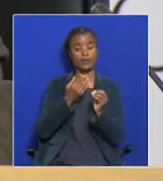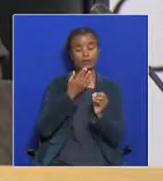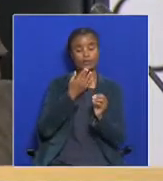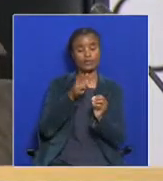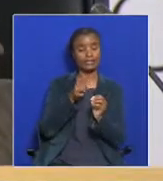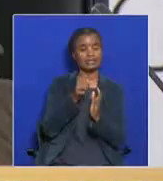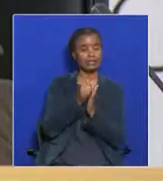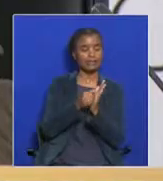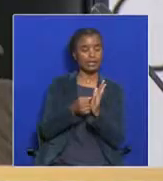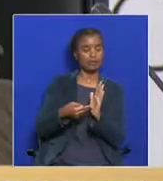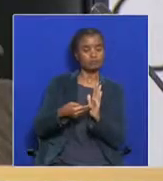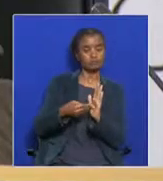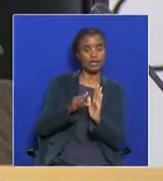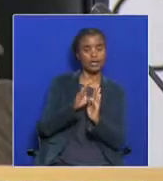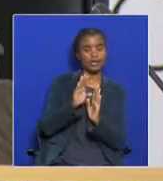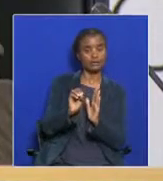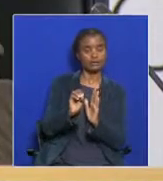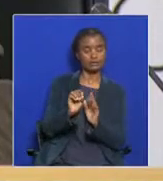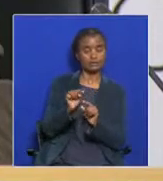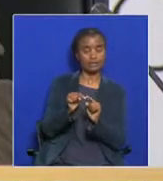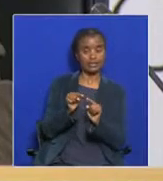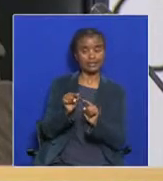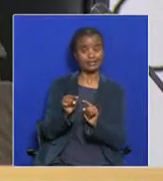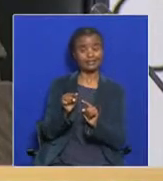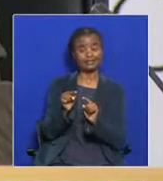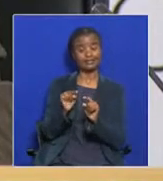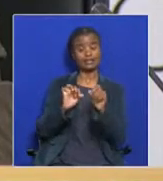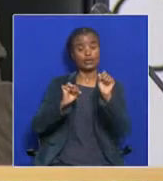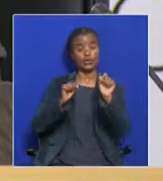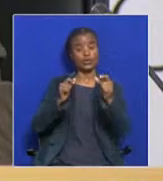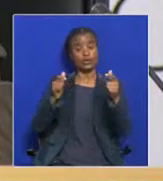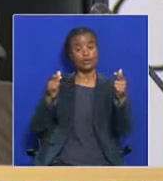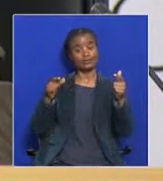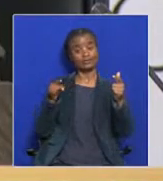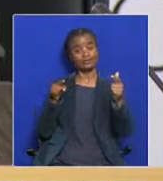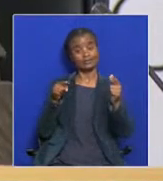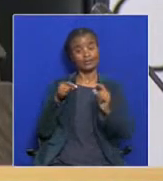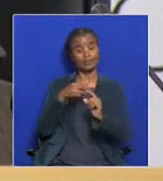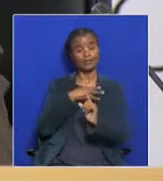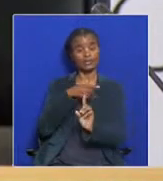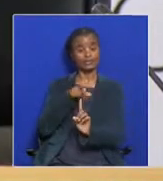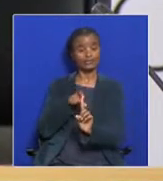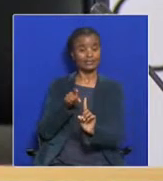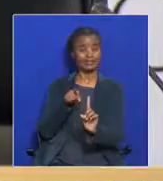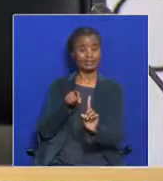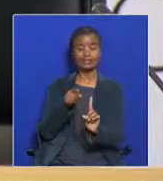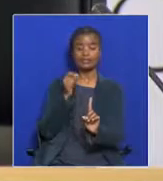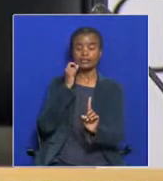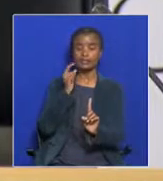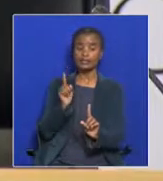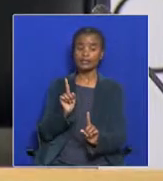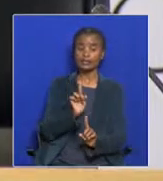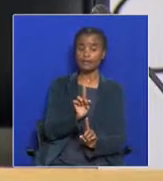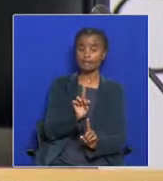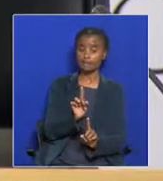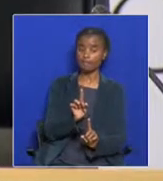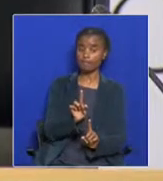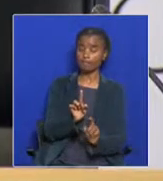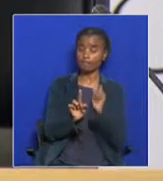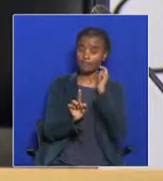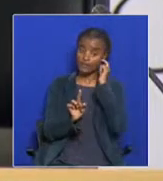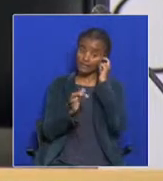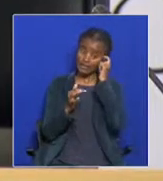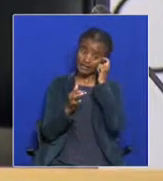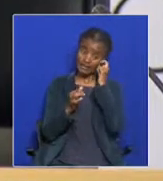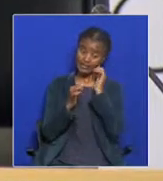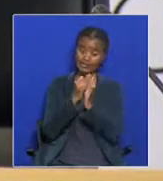ask this warehouse manager, did Mega Freight representative come to the warehouse? All the statement says is that she can't recall